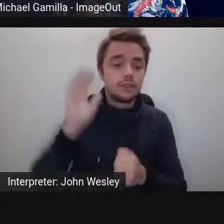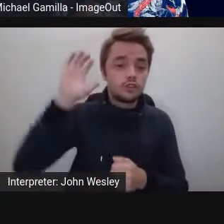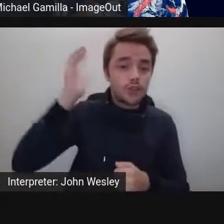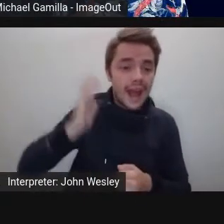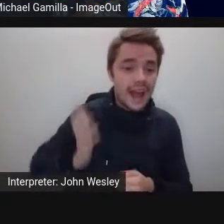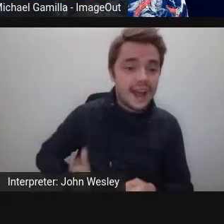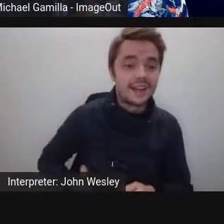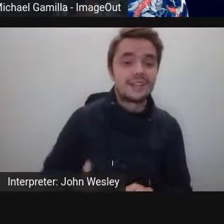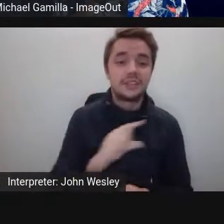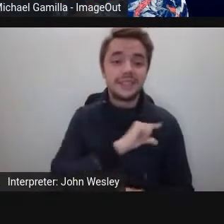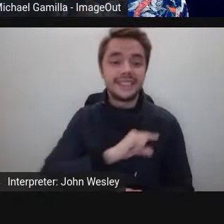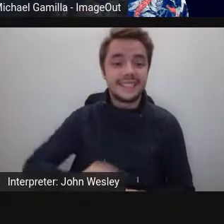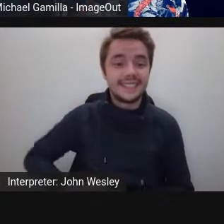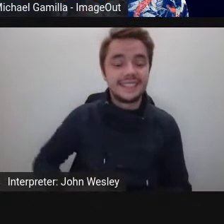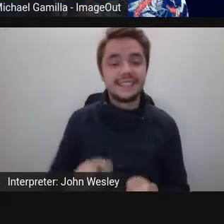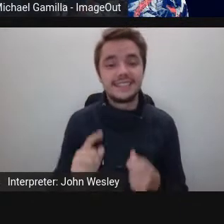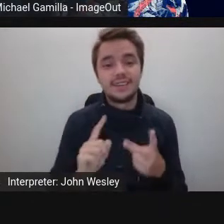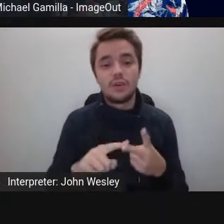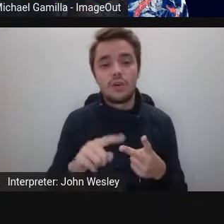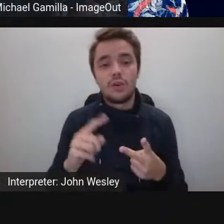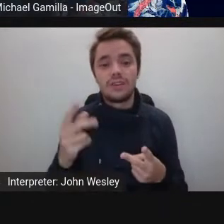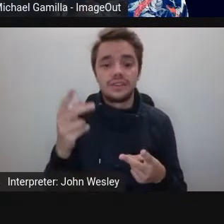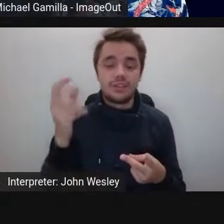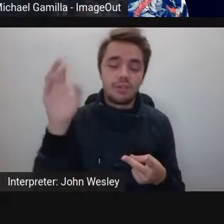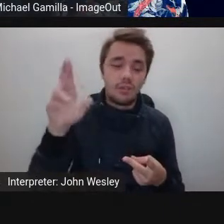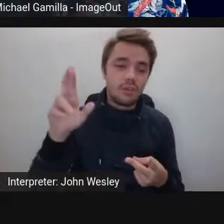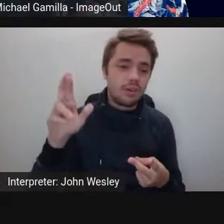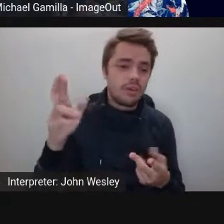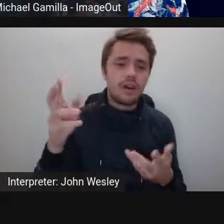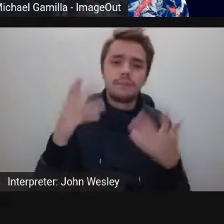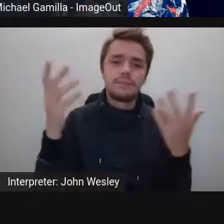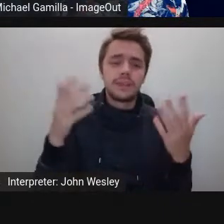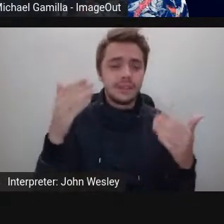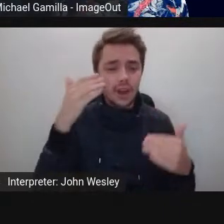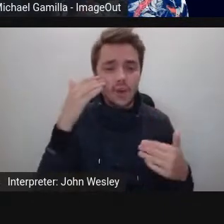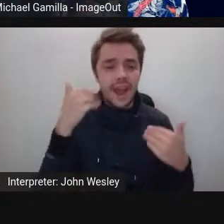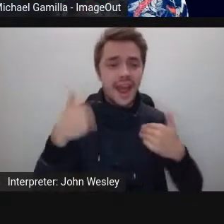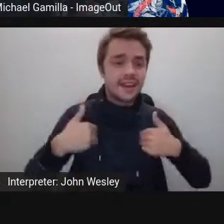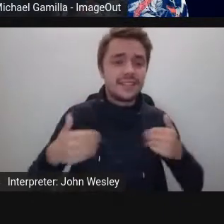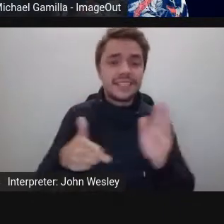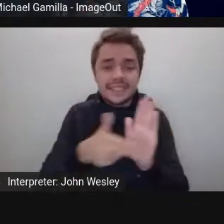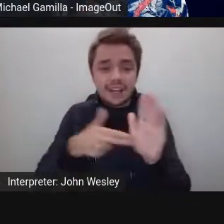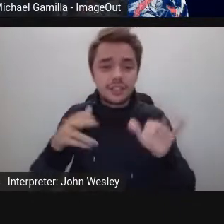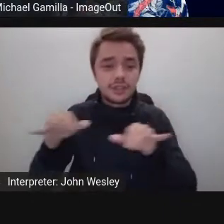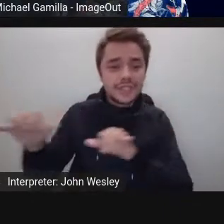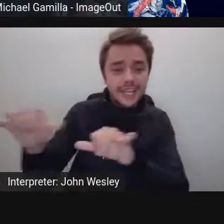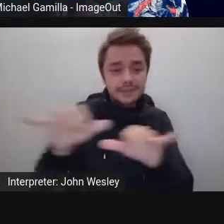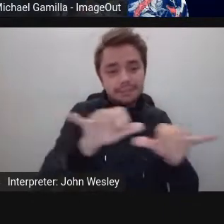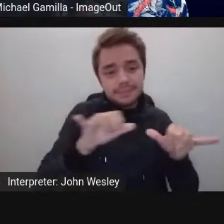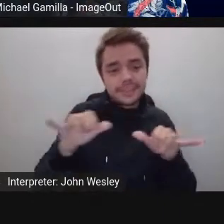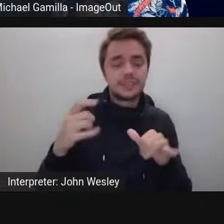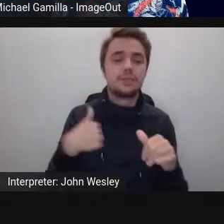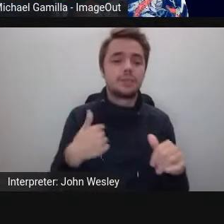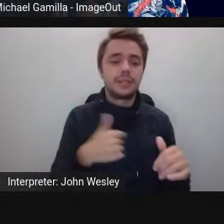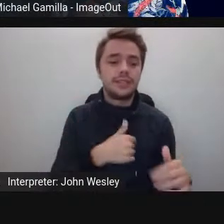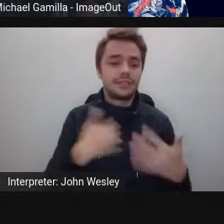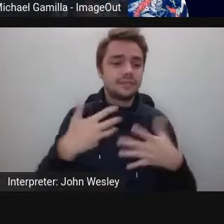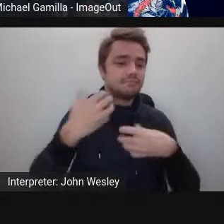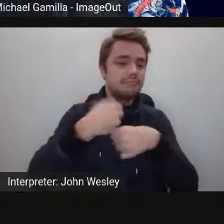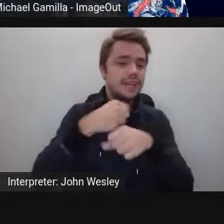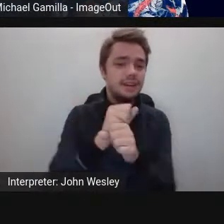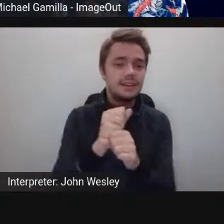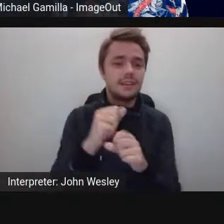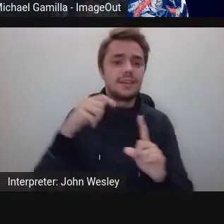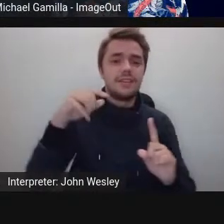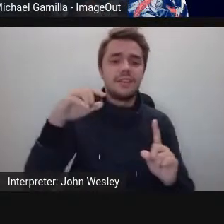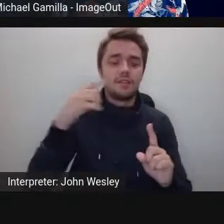someone sees a movie where everyone is, you know, there's been stereotypes that have been created on television where all the gay characters are